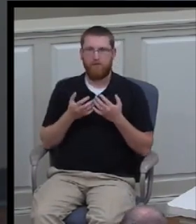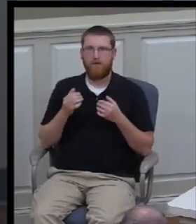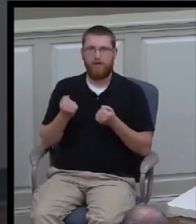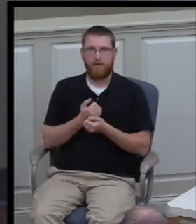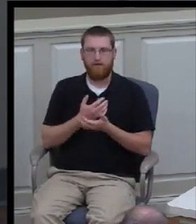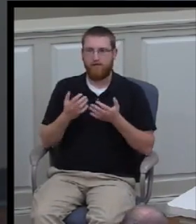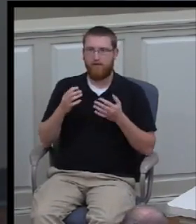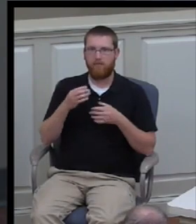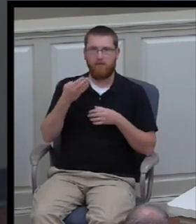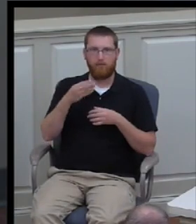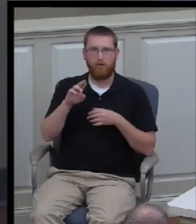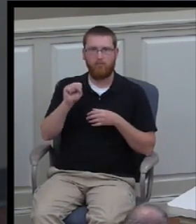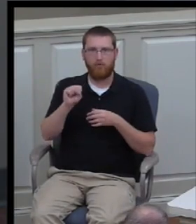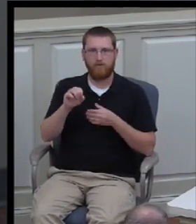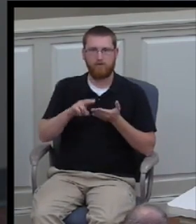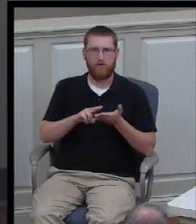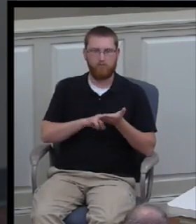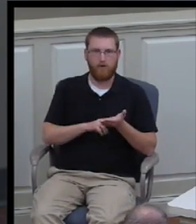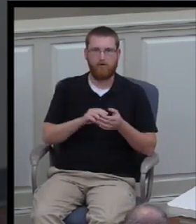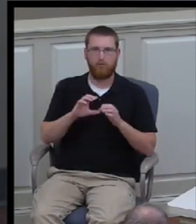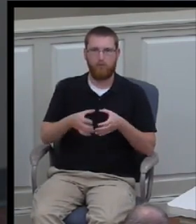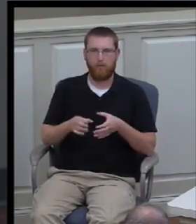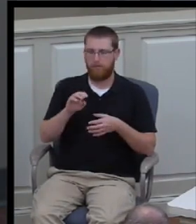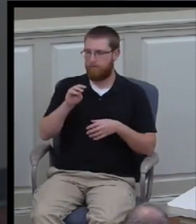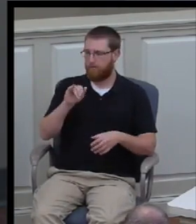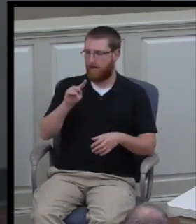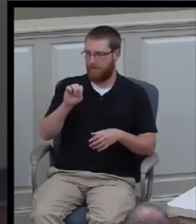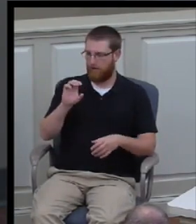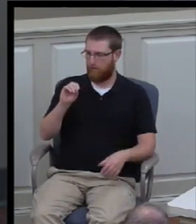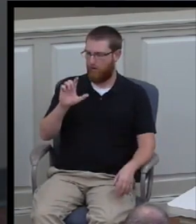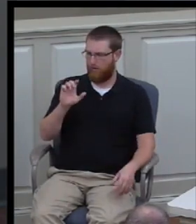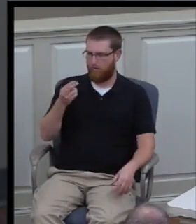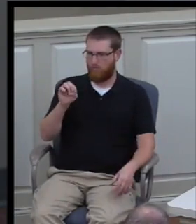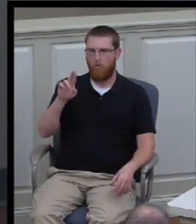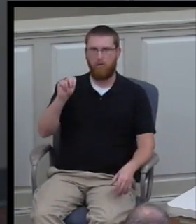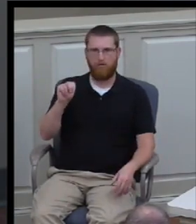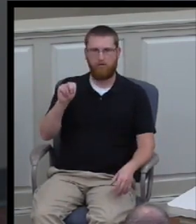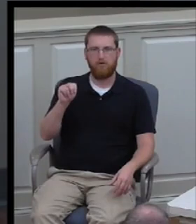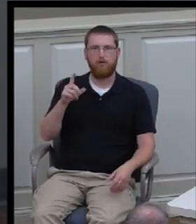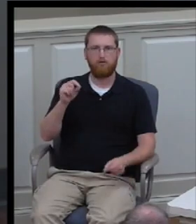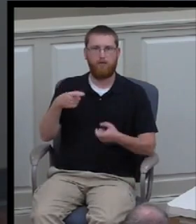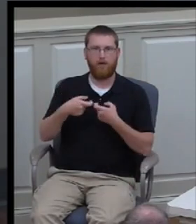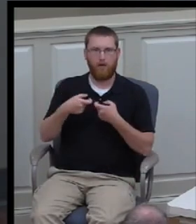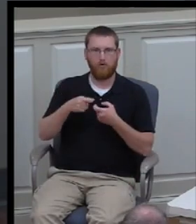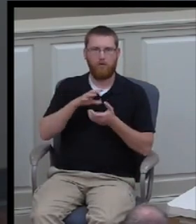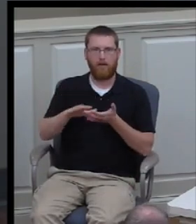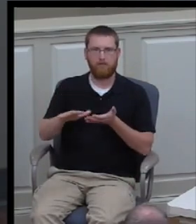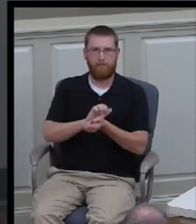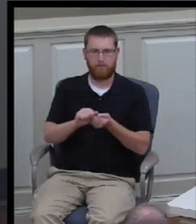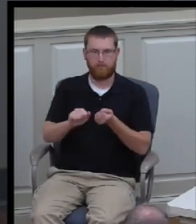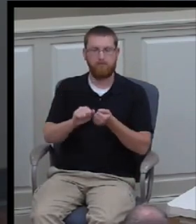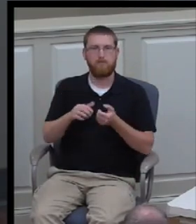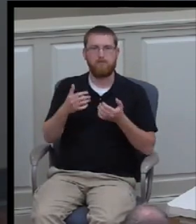the Bluegrass Contracting, general contractor Mike Lawhorn doing the electrical and the demo, they've done exceptional work